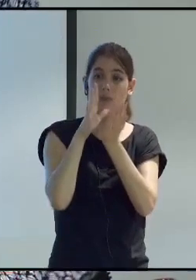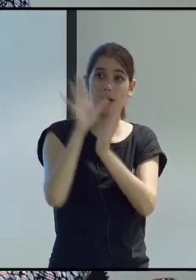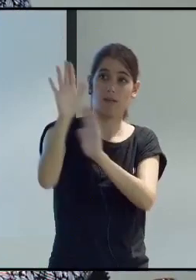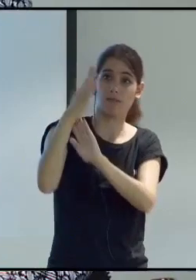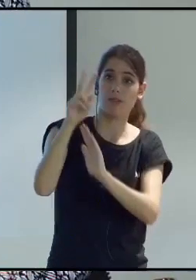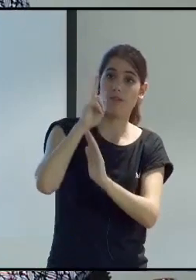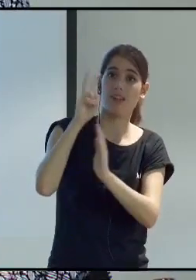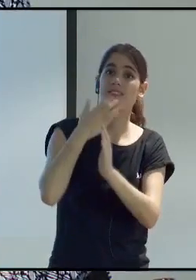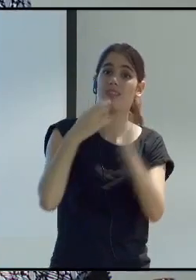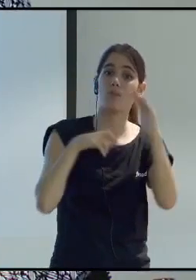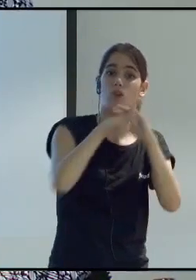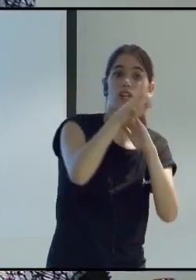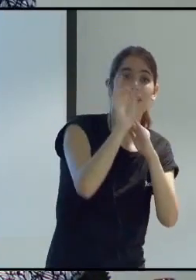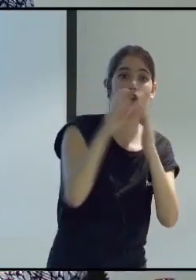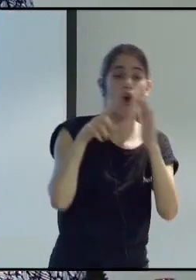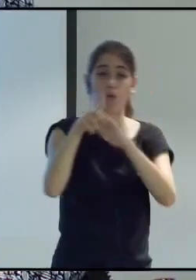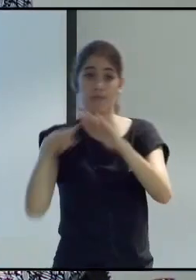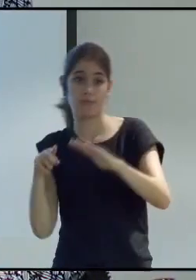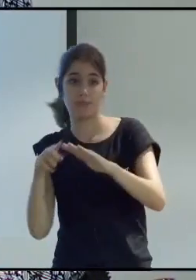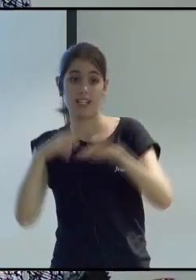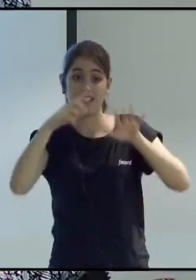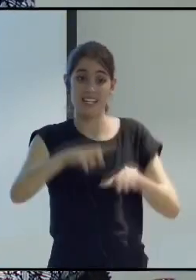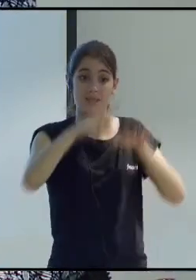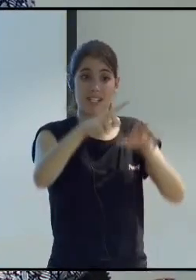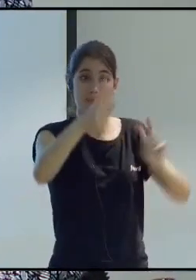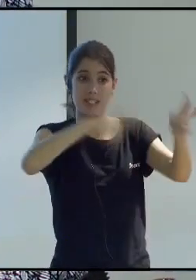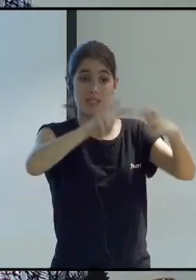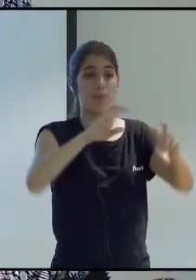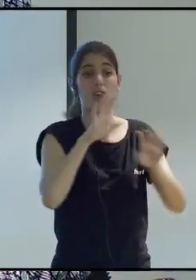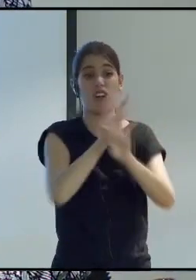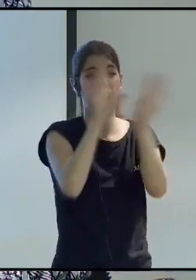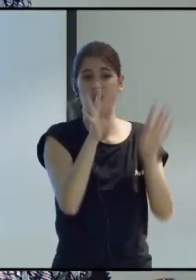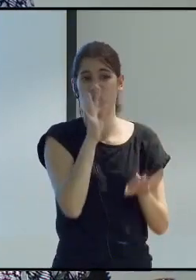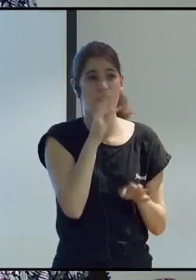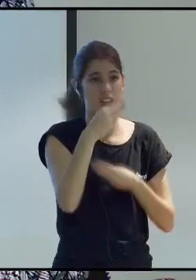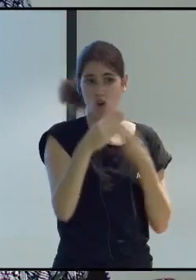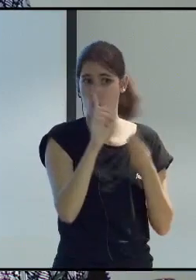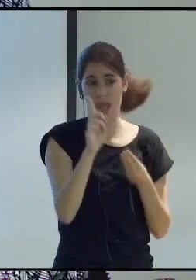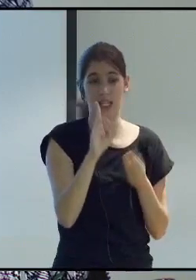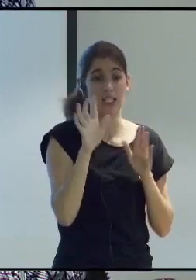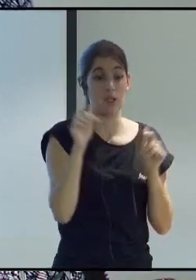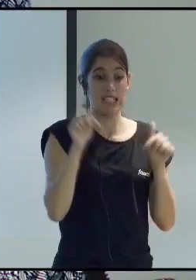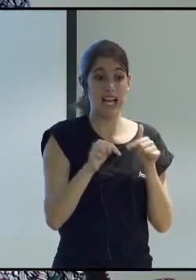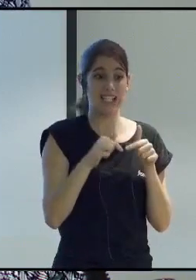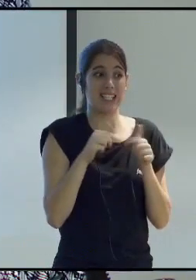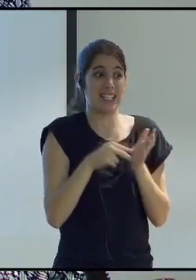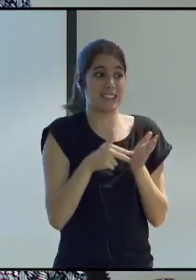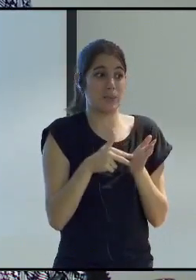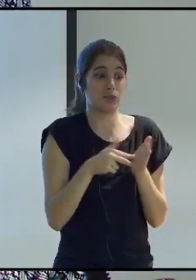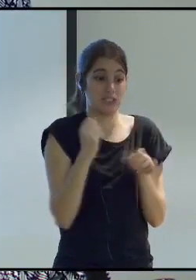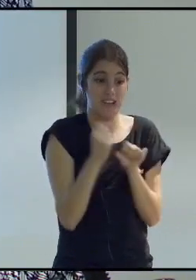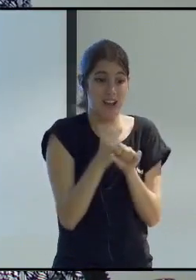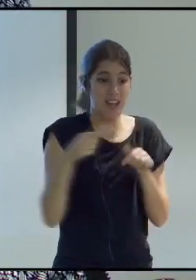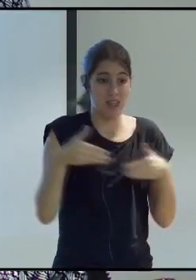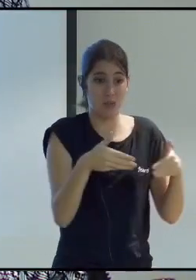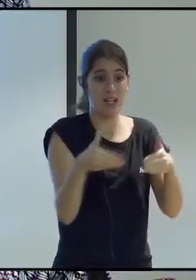months. But for the moment, it's still not clear. So we still lobby on that. We have also the multifunctional financial